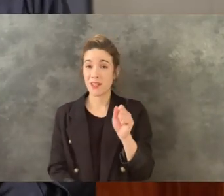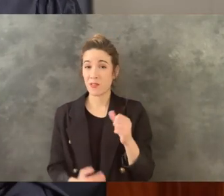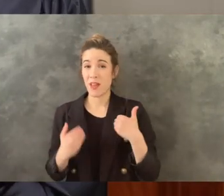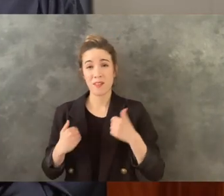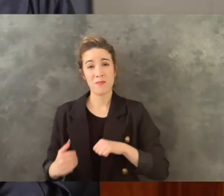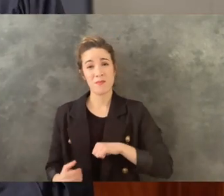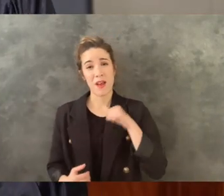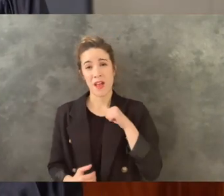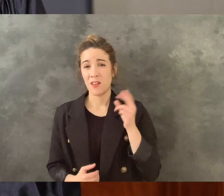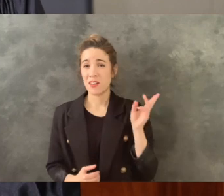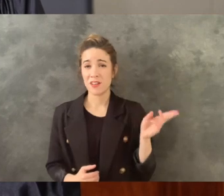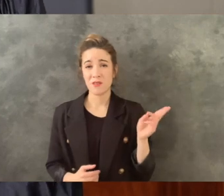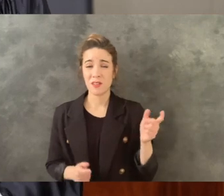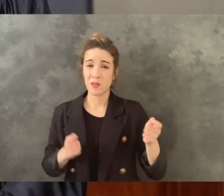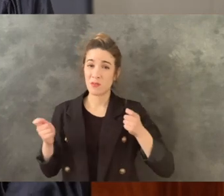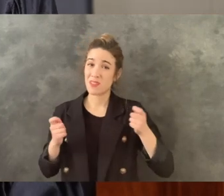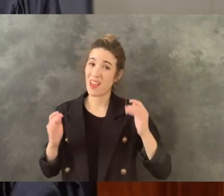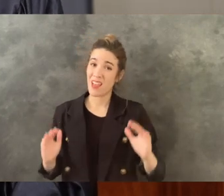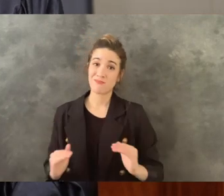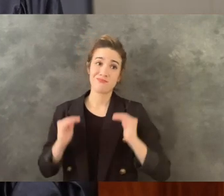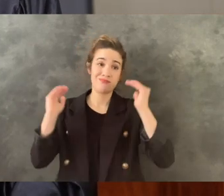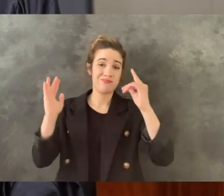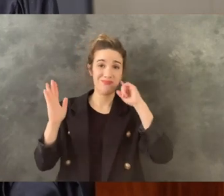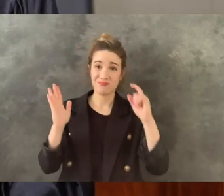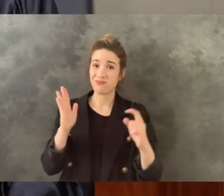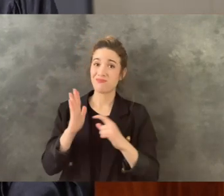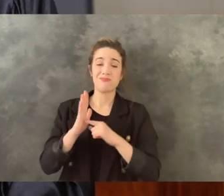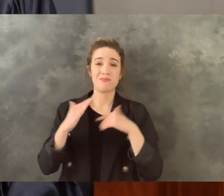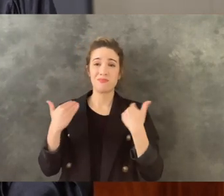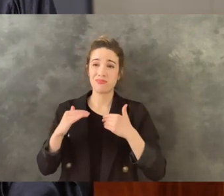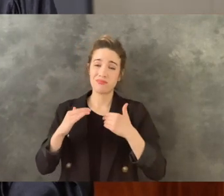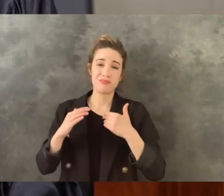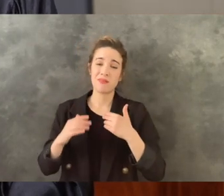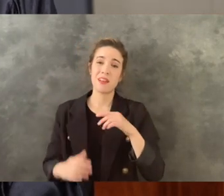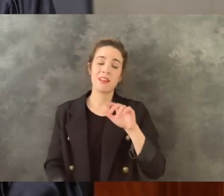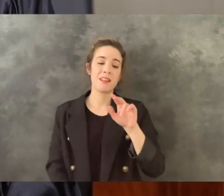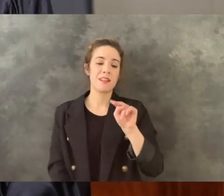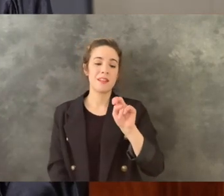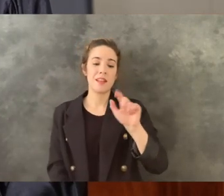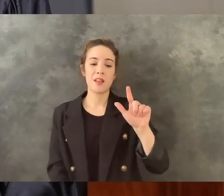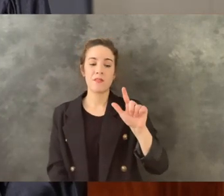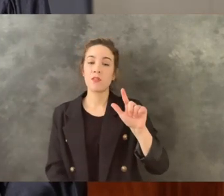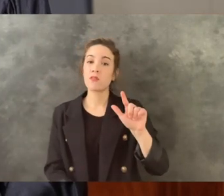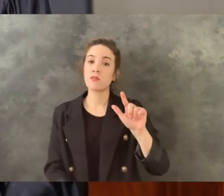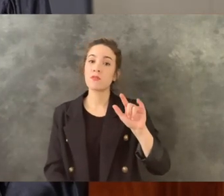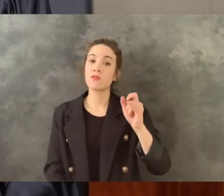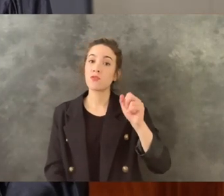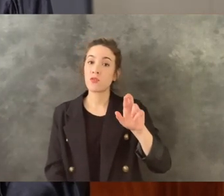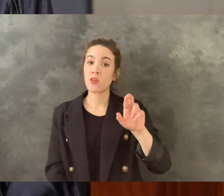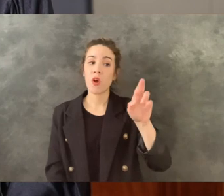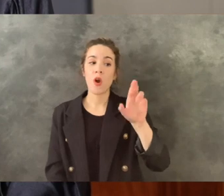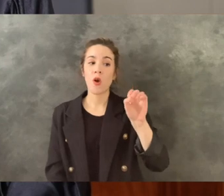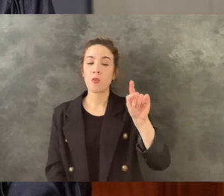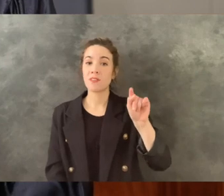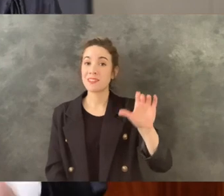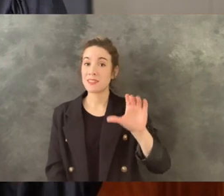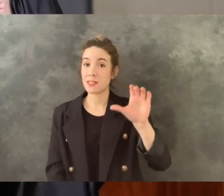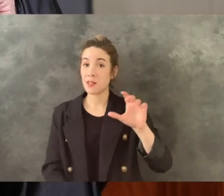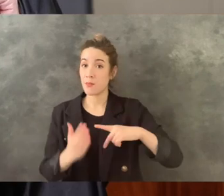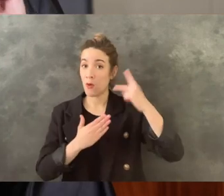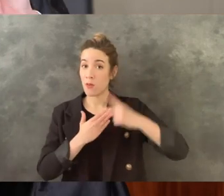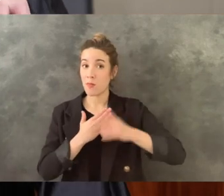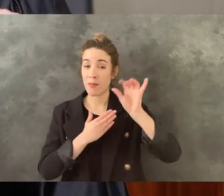a proud history hosting a highly recognized and decorated Naval Junior ROTC program.